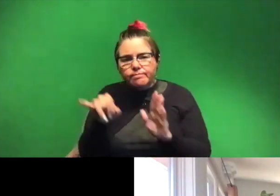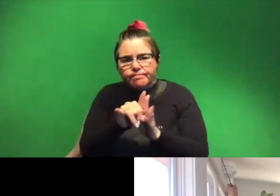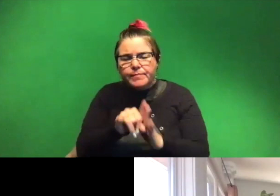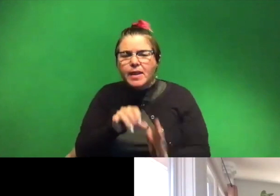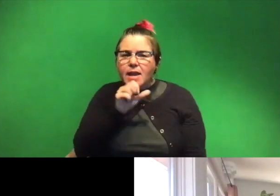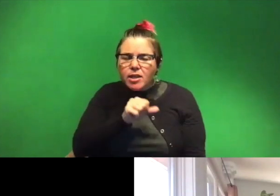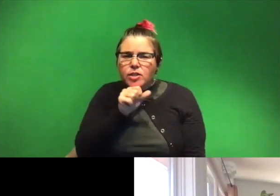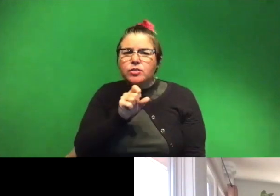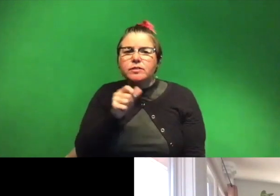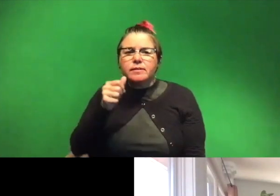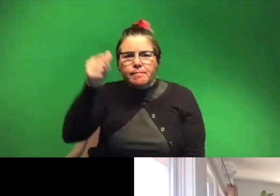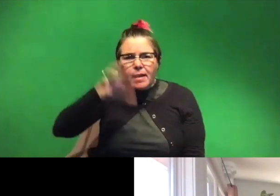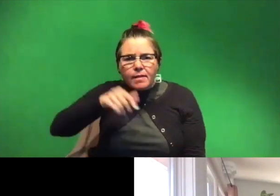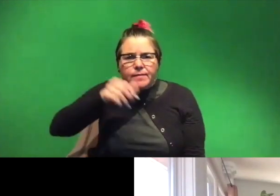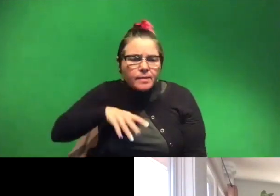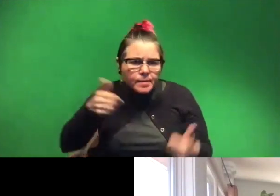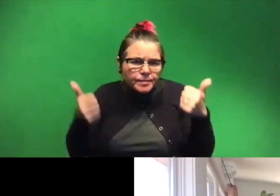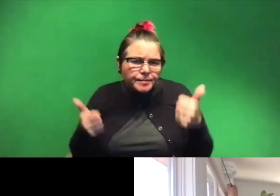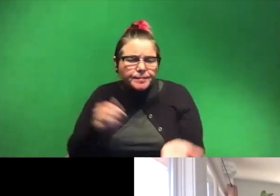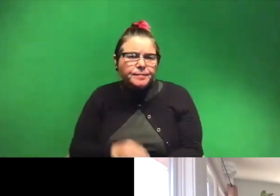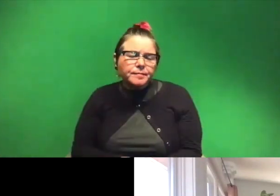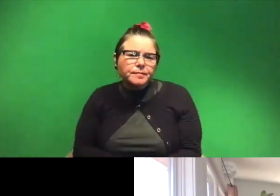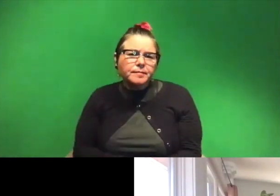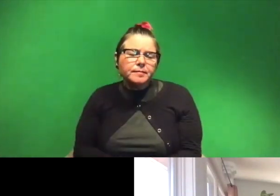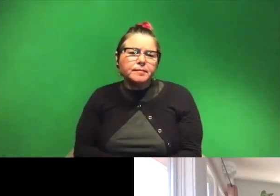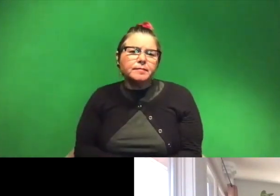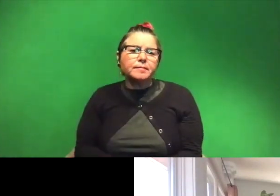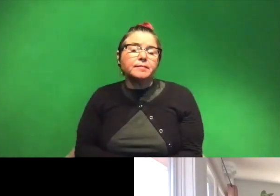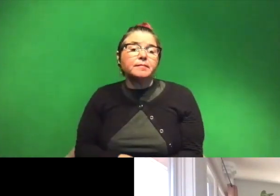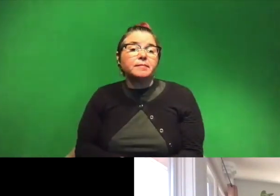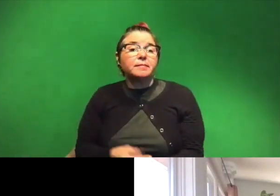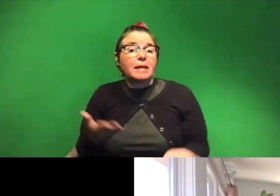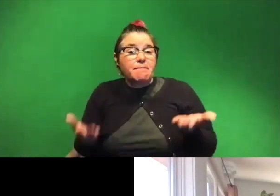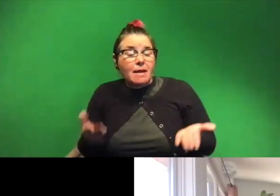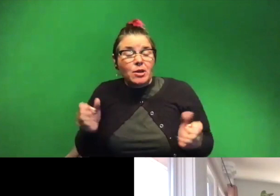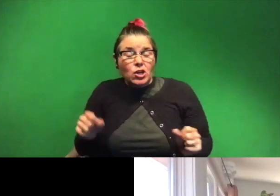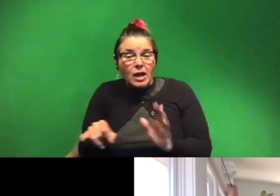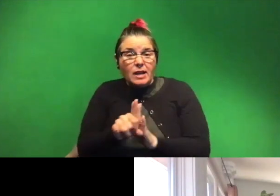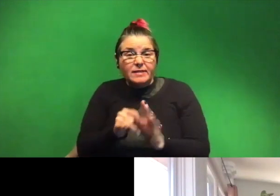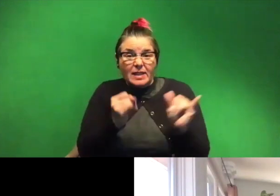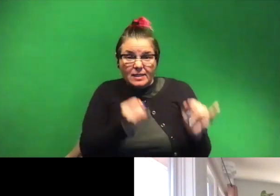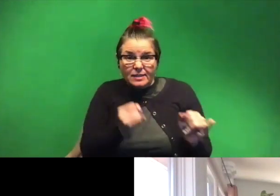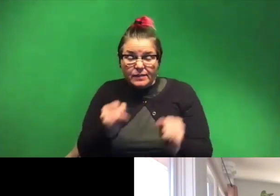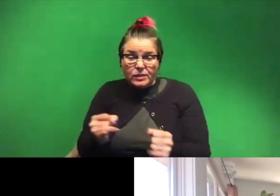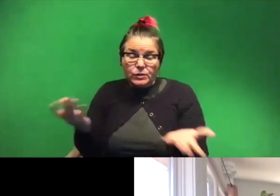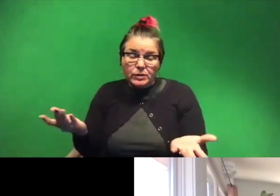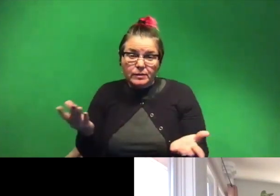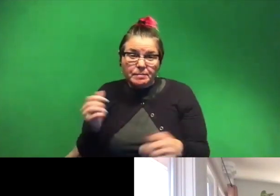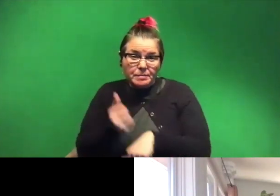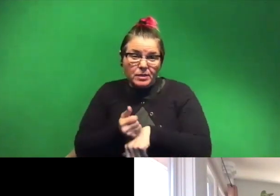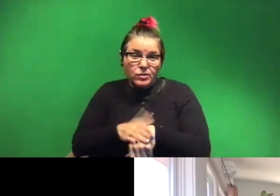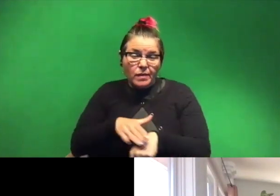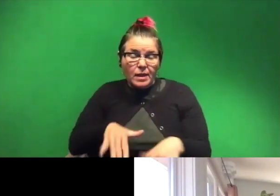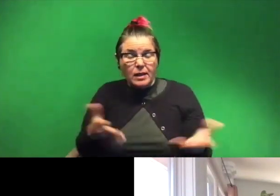or if it was a male or a female, and if it was, perhaps they could even tell individuals. So that's